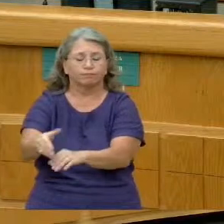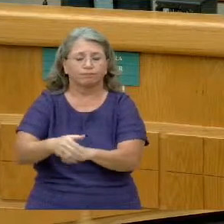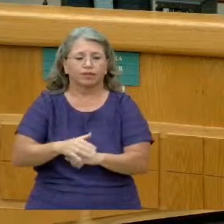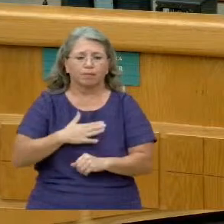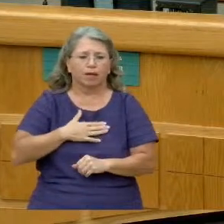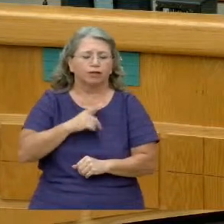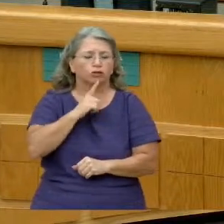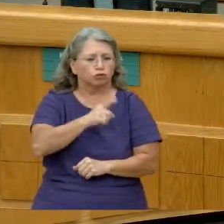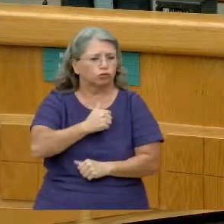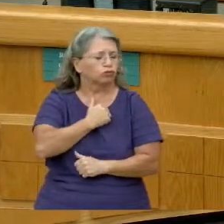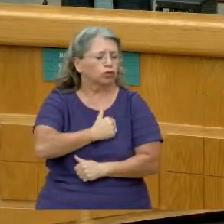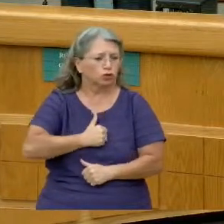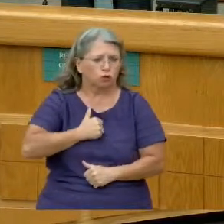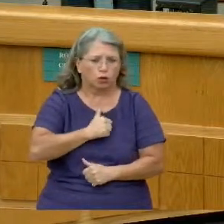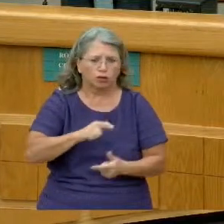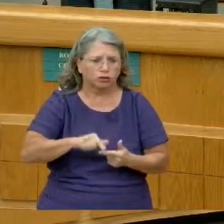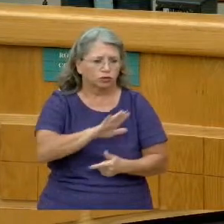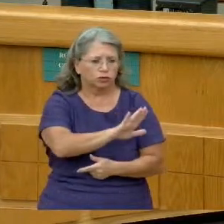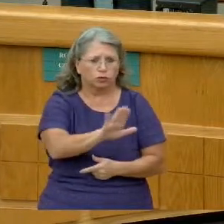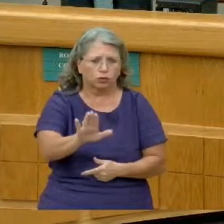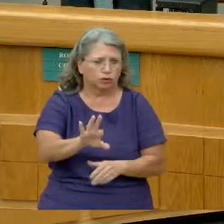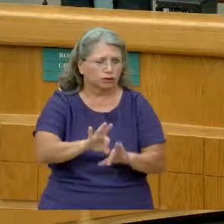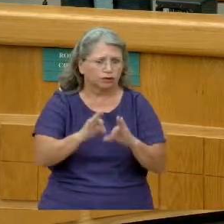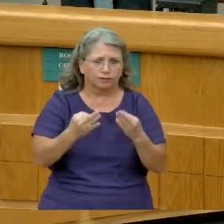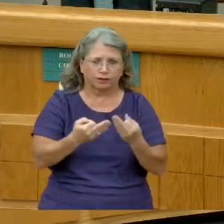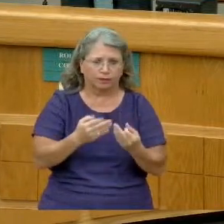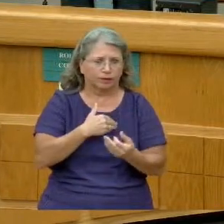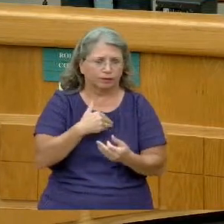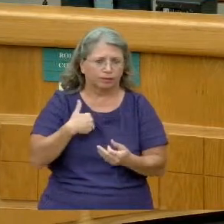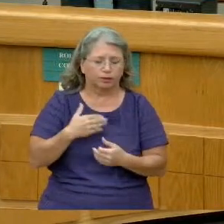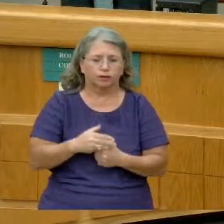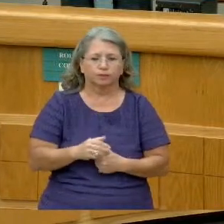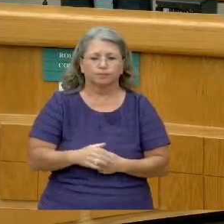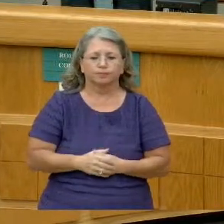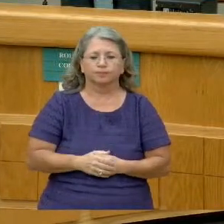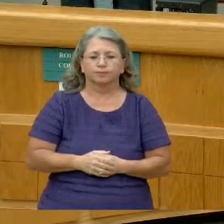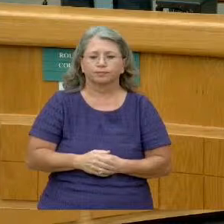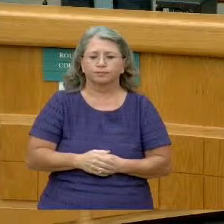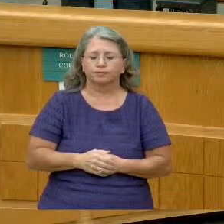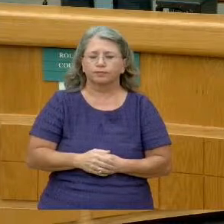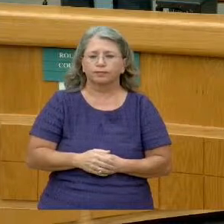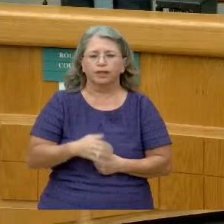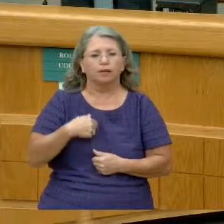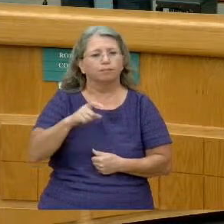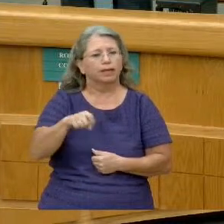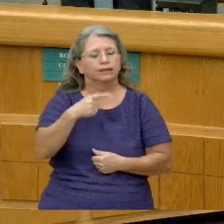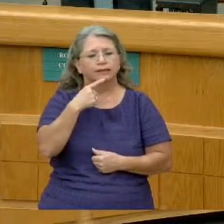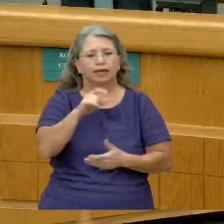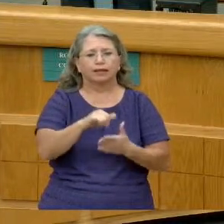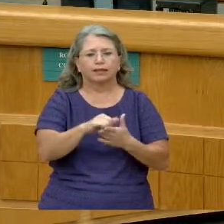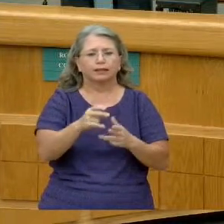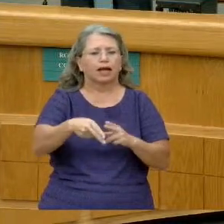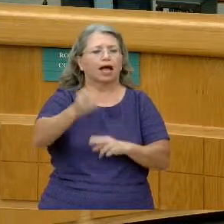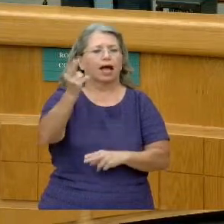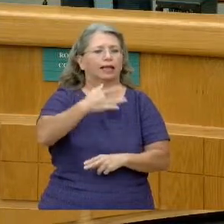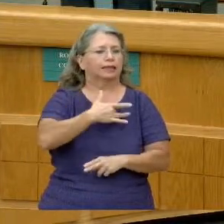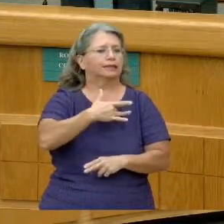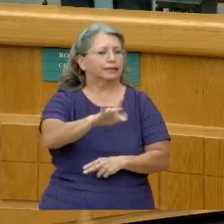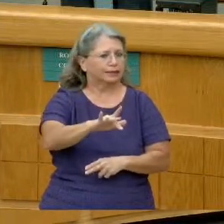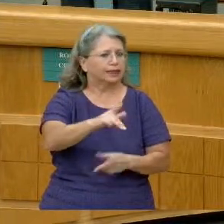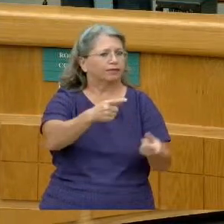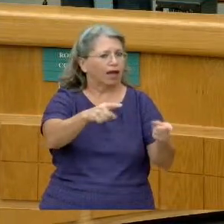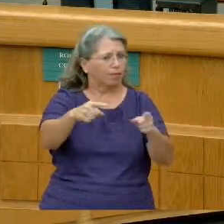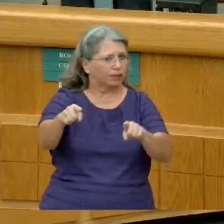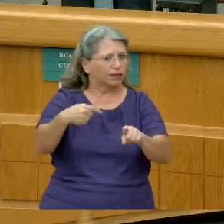of these individuals. It goes without saying, these are highly sensitive occurrences, and we will do our best